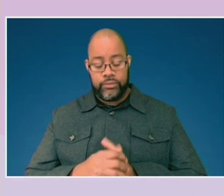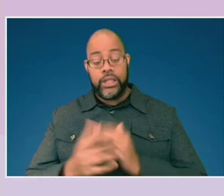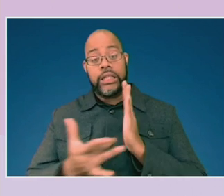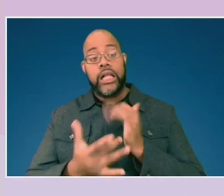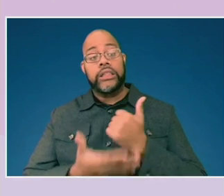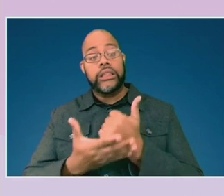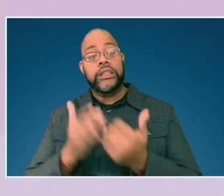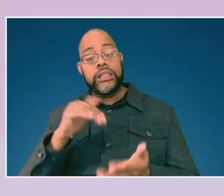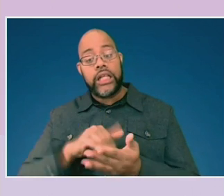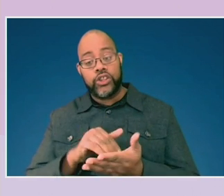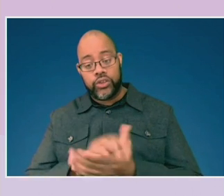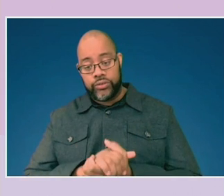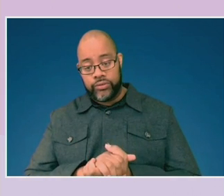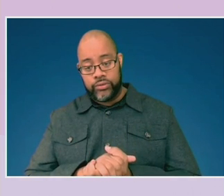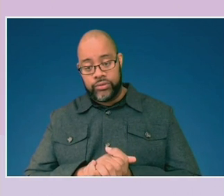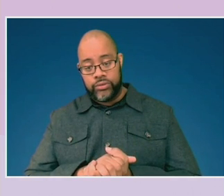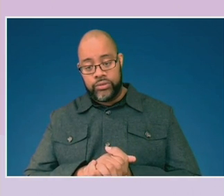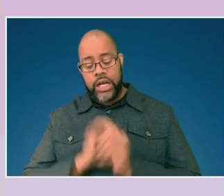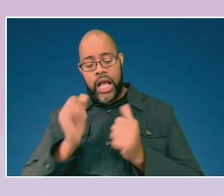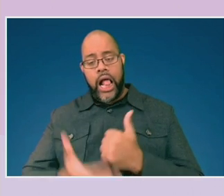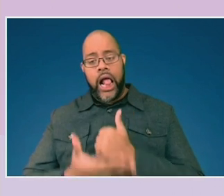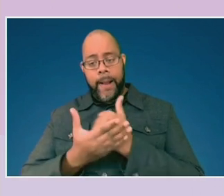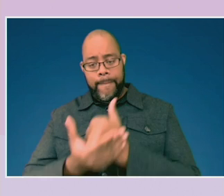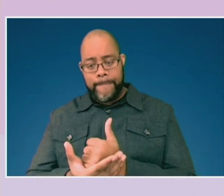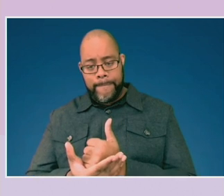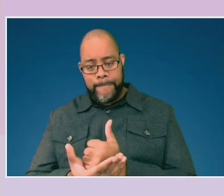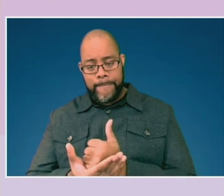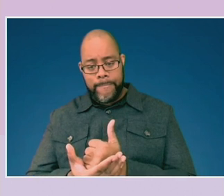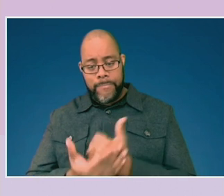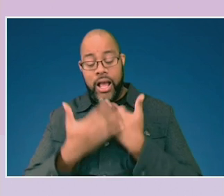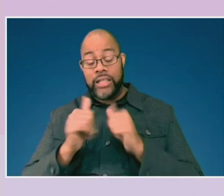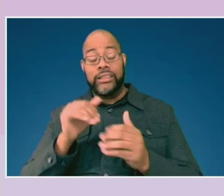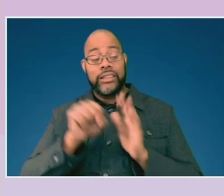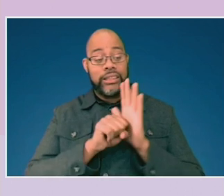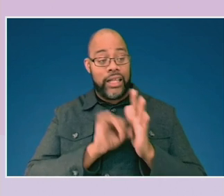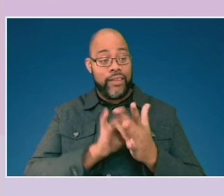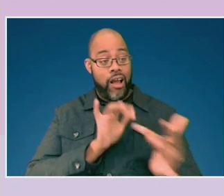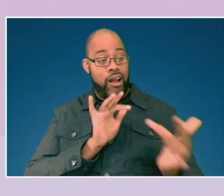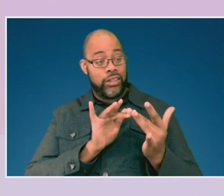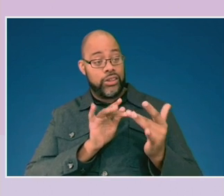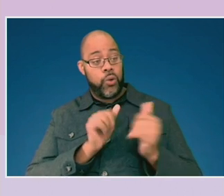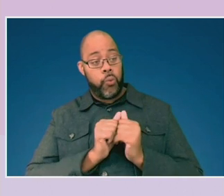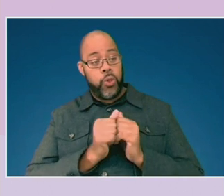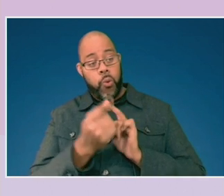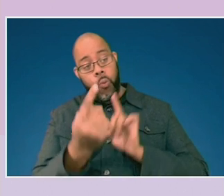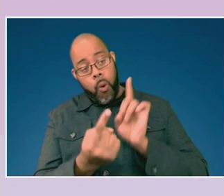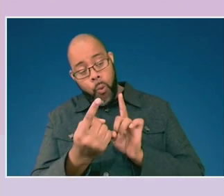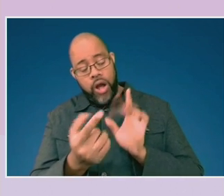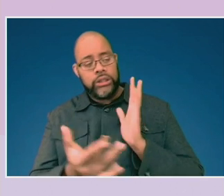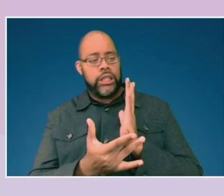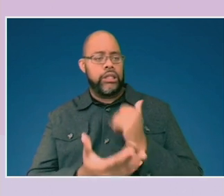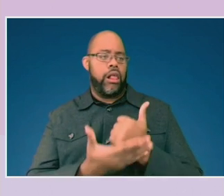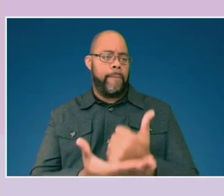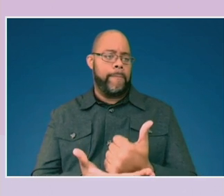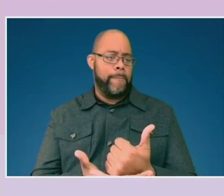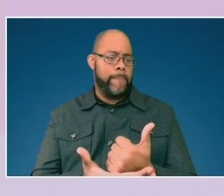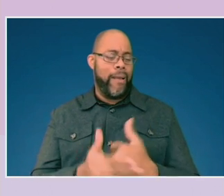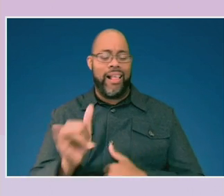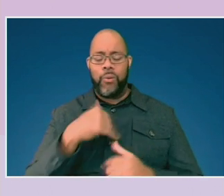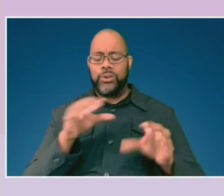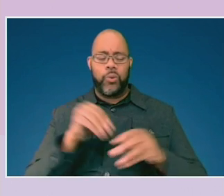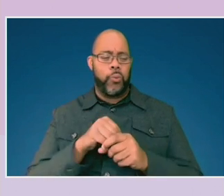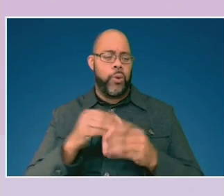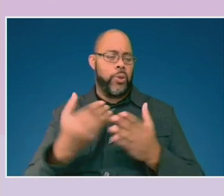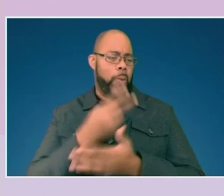Center and us can help in any state that reaches out with one-on-one technical assistance, just like we've done with New